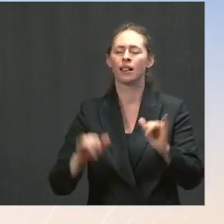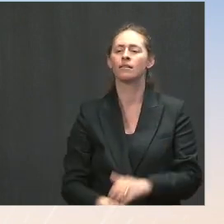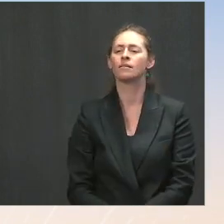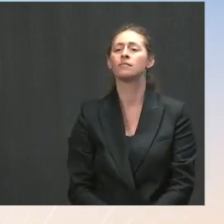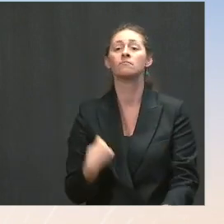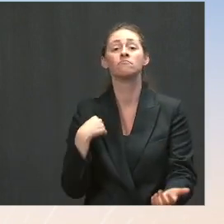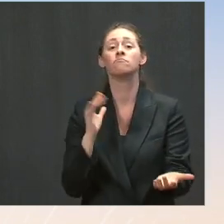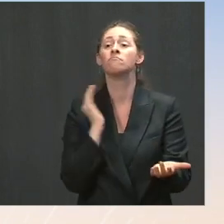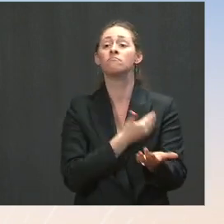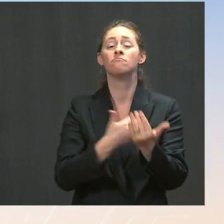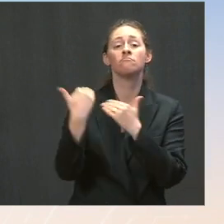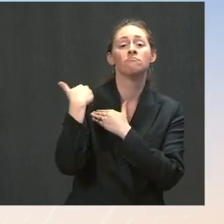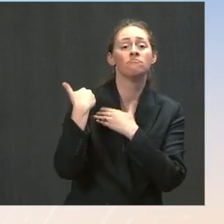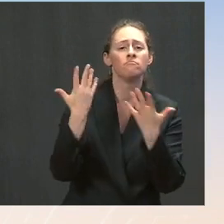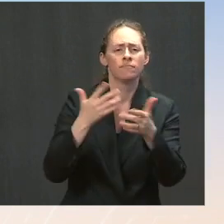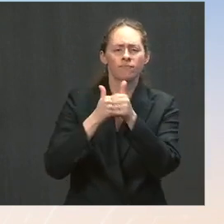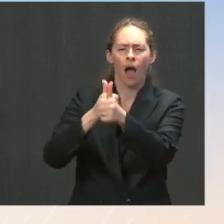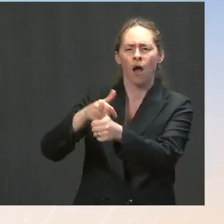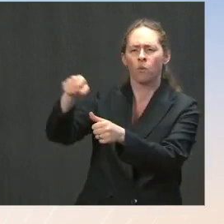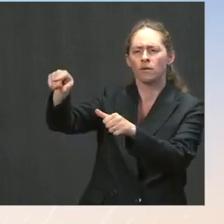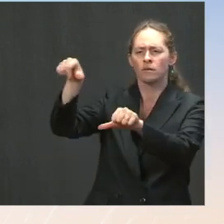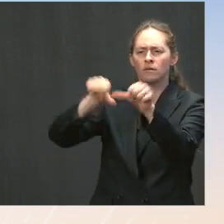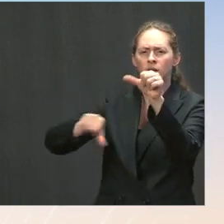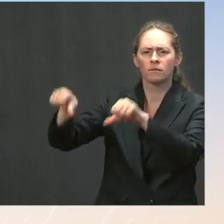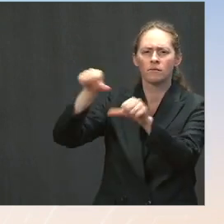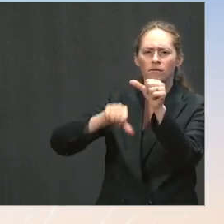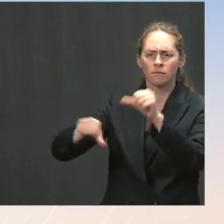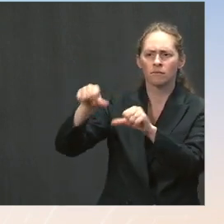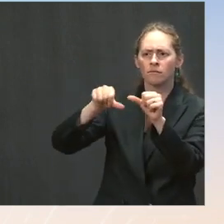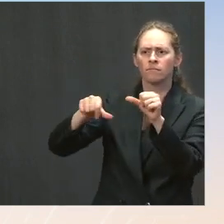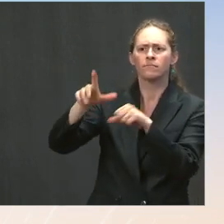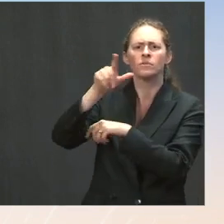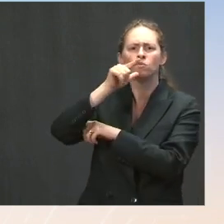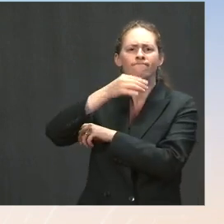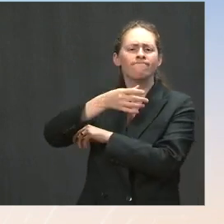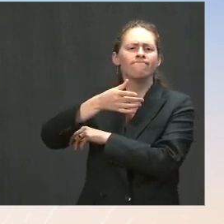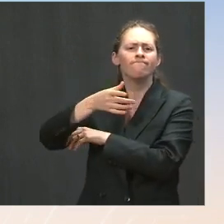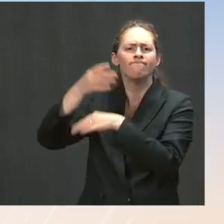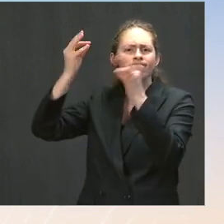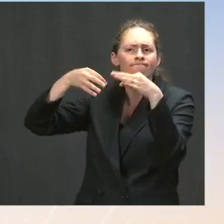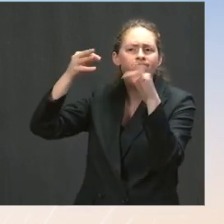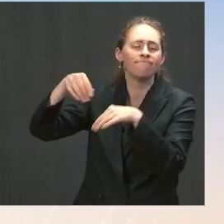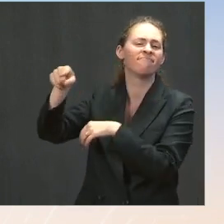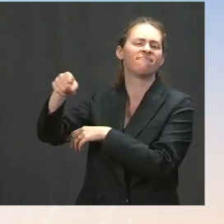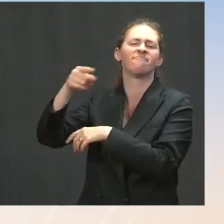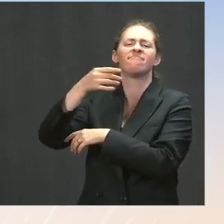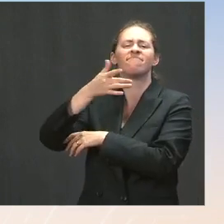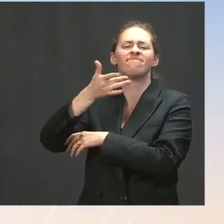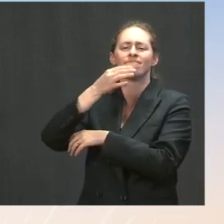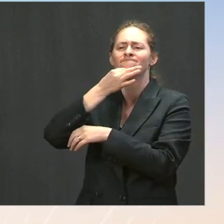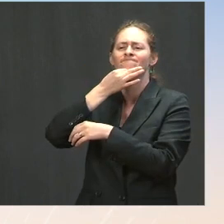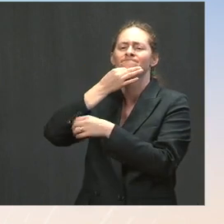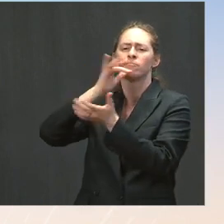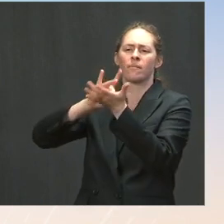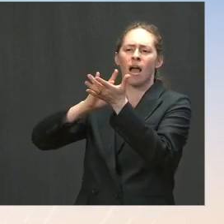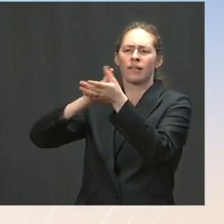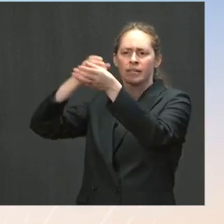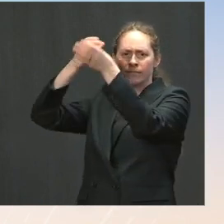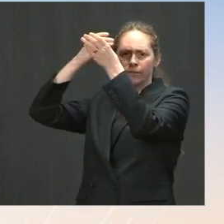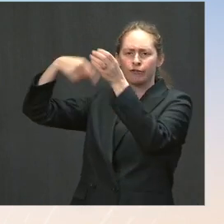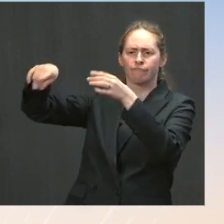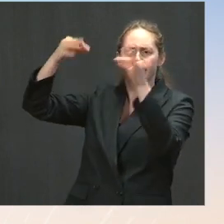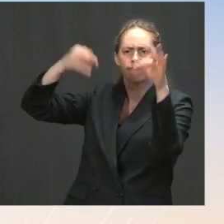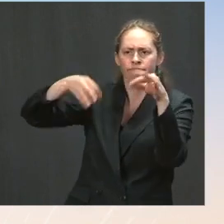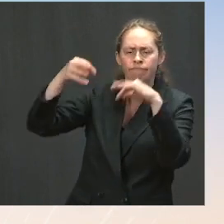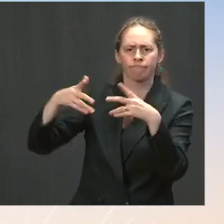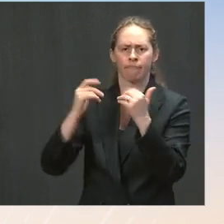the advice of health and medical experts. And we're going to continue to provide information to all of you about how to protect yourself and save your lives. We're